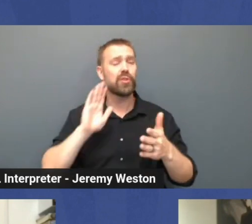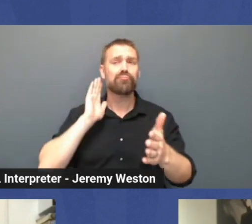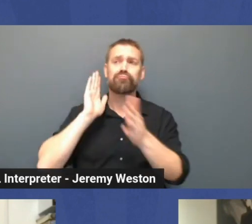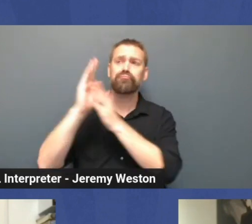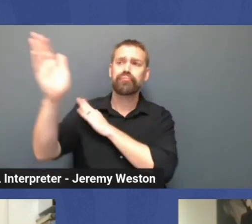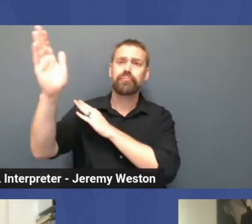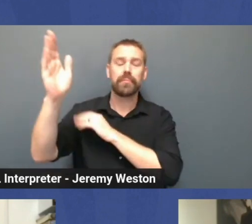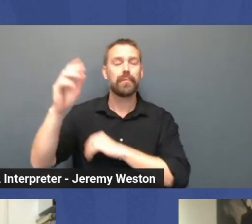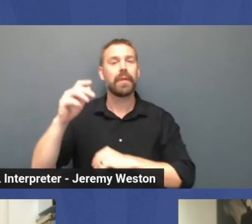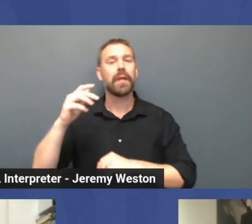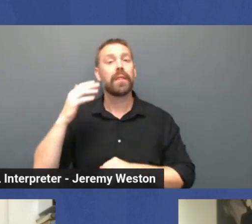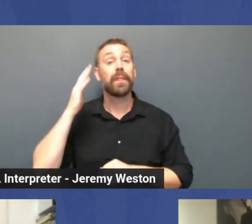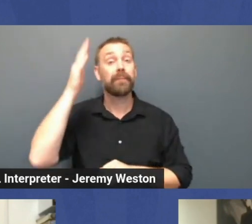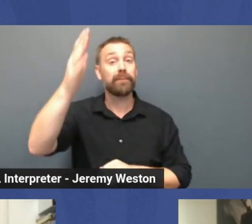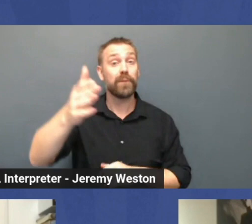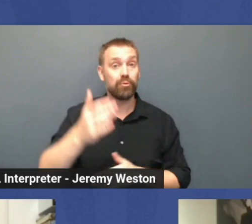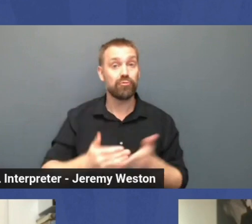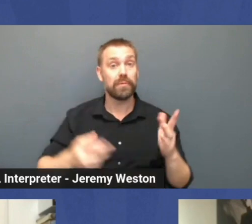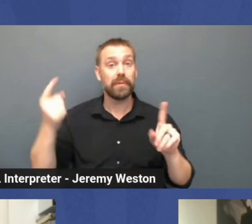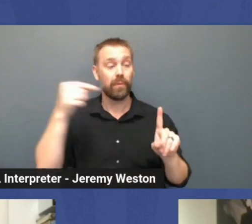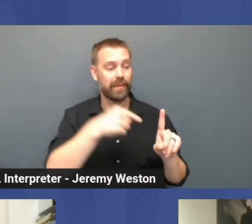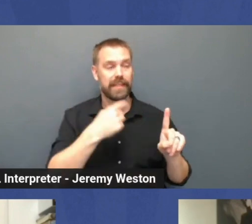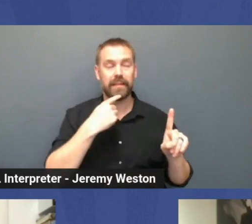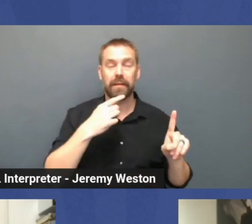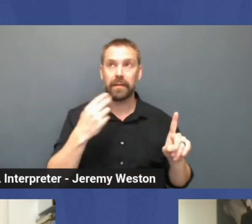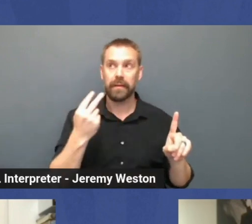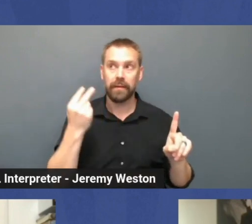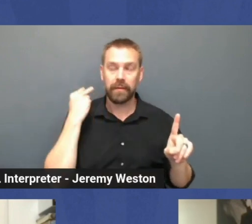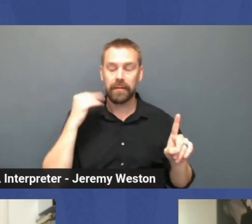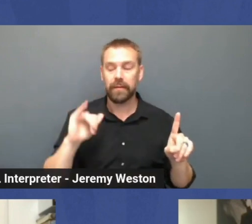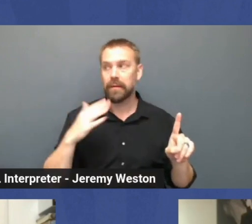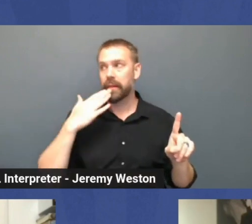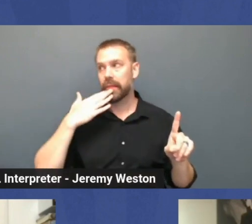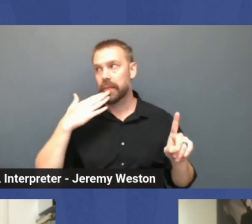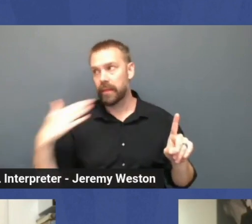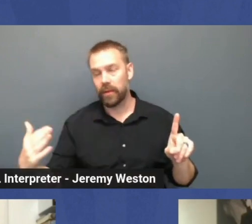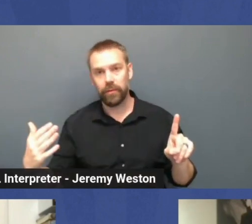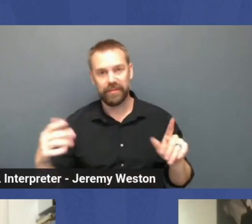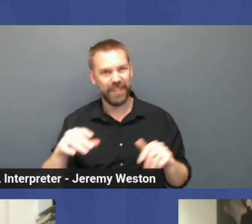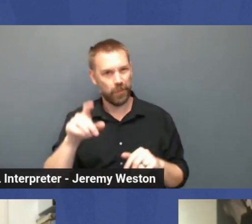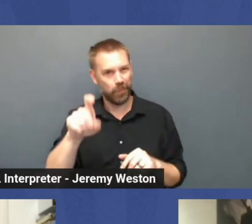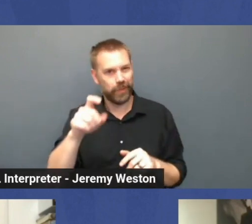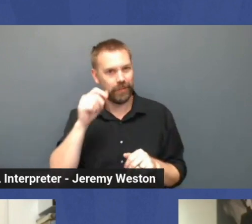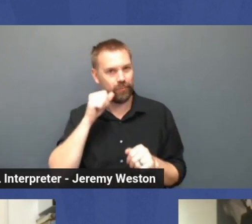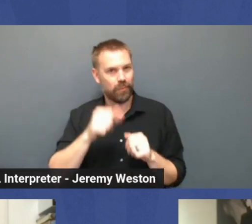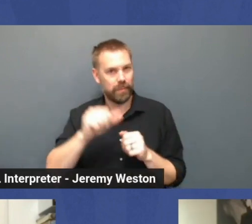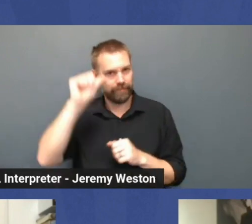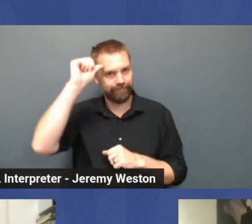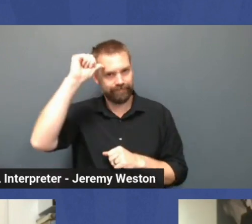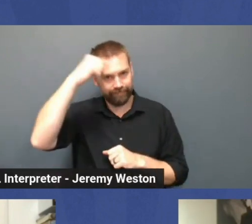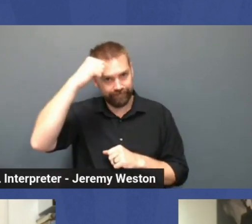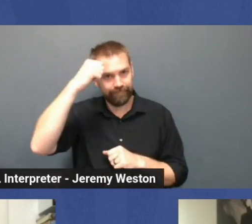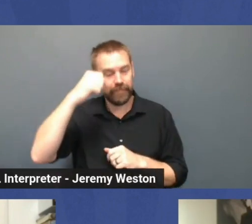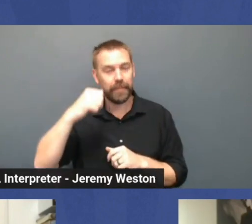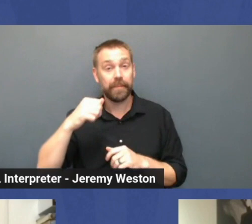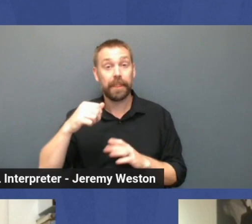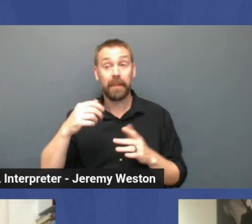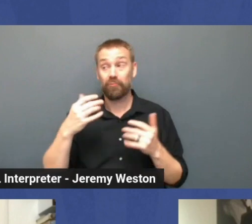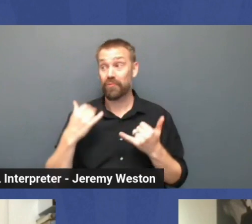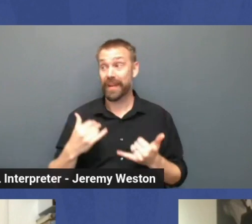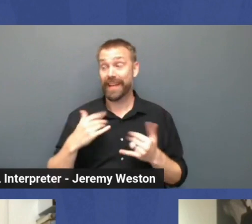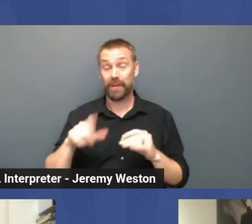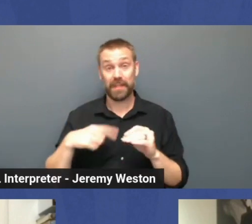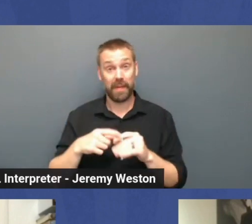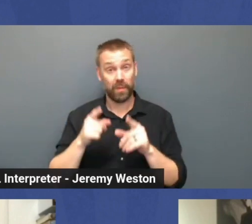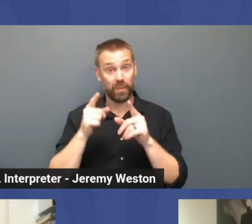can go, thank you. And that's what we need to remember. It is not about you in this moment.